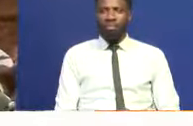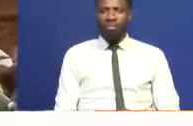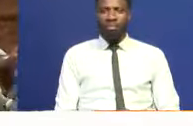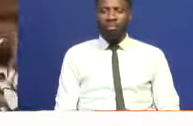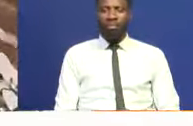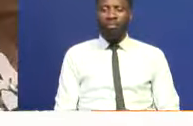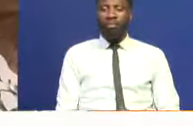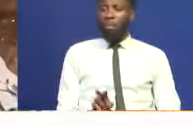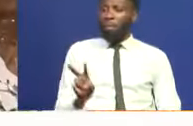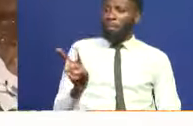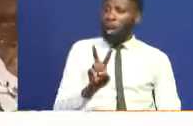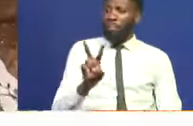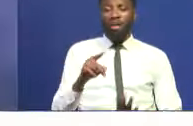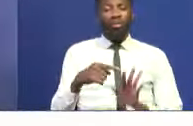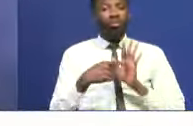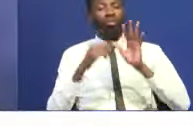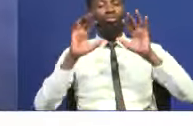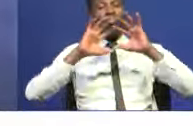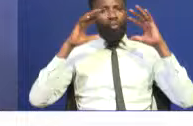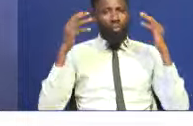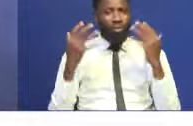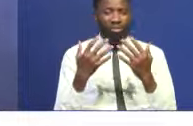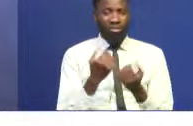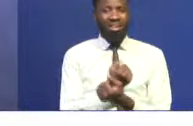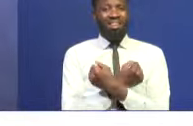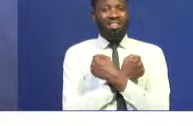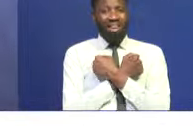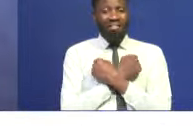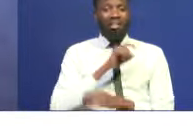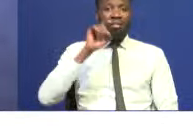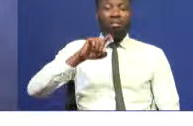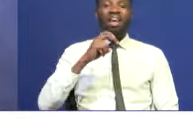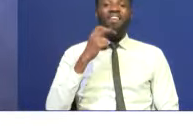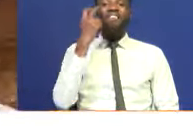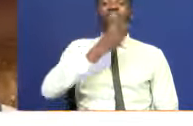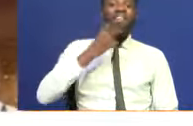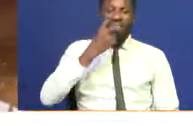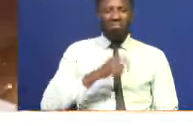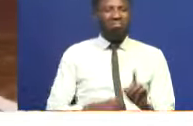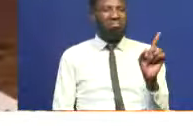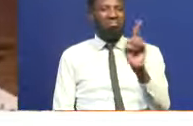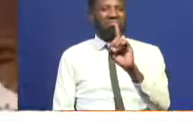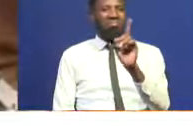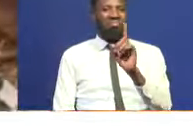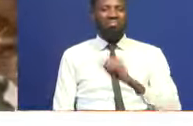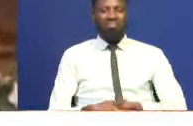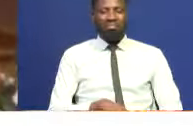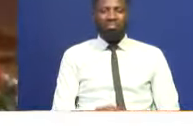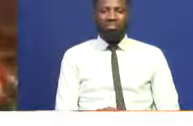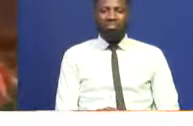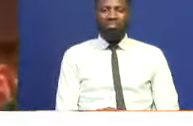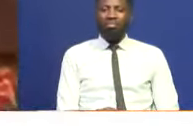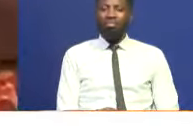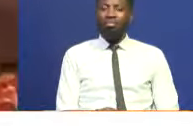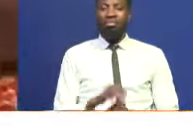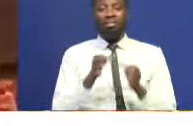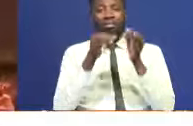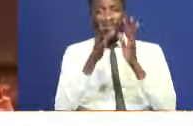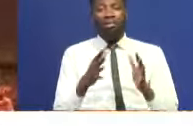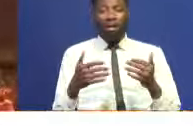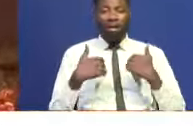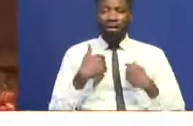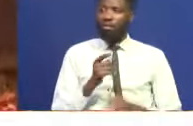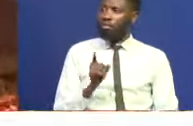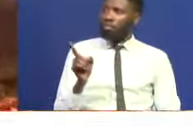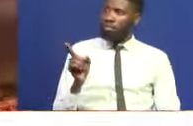Karenga and Mboya demonstrated to the world that love does not need a voice to be heard. Through interpreters, the 2